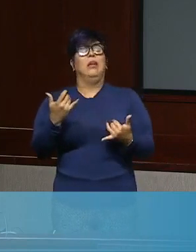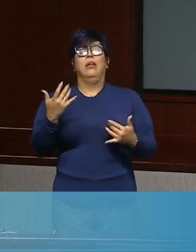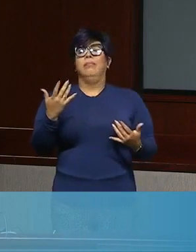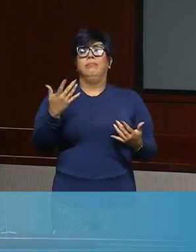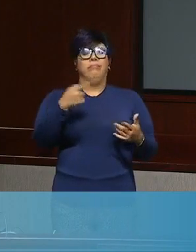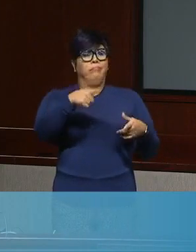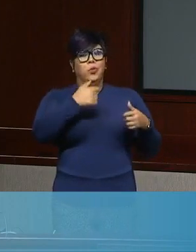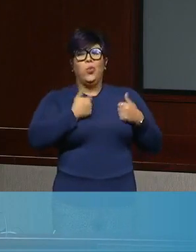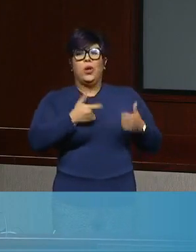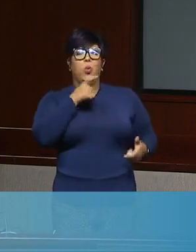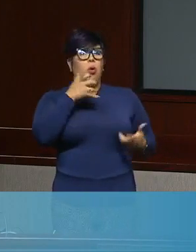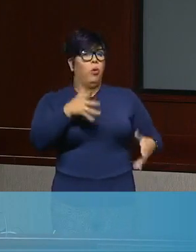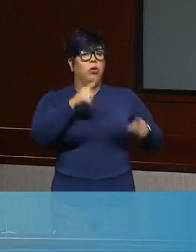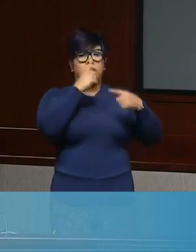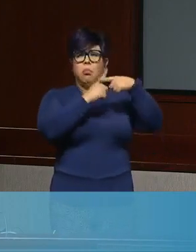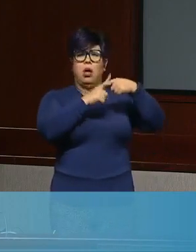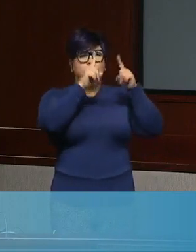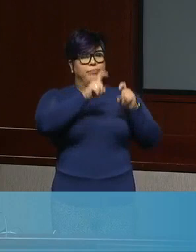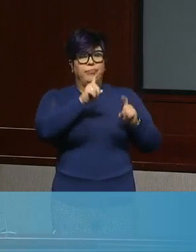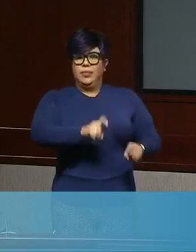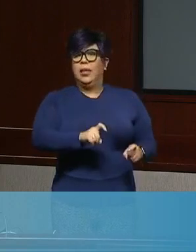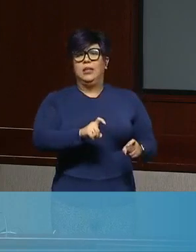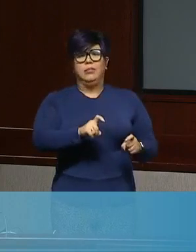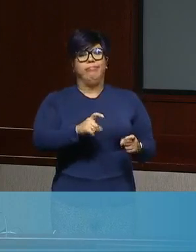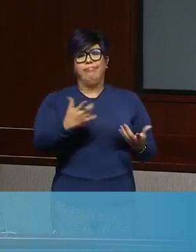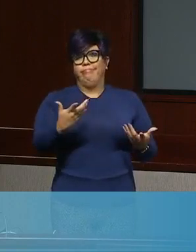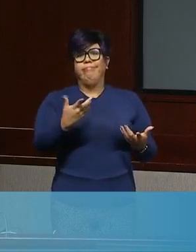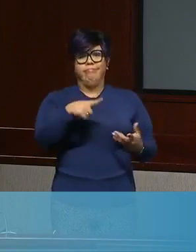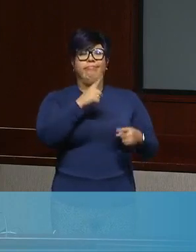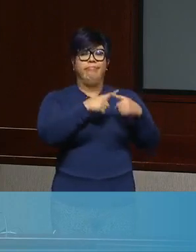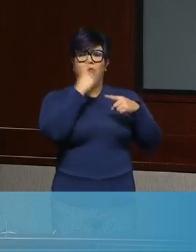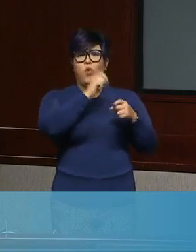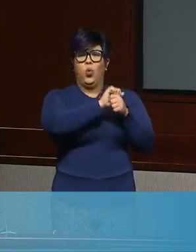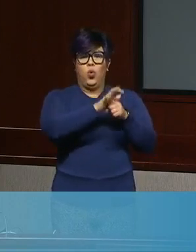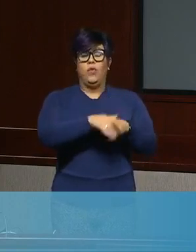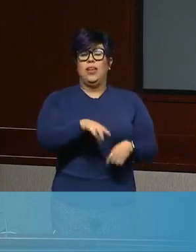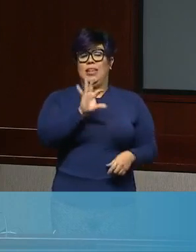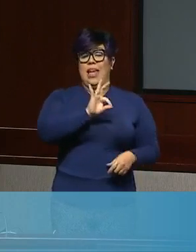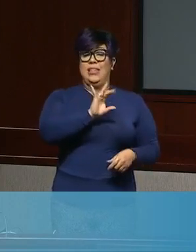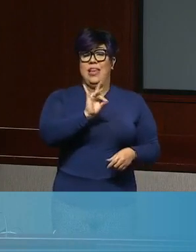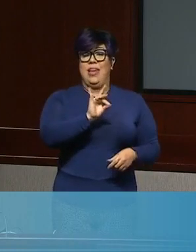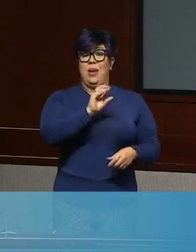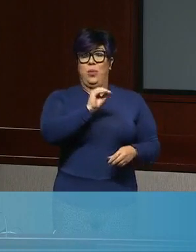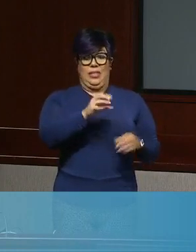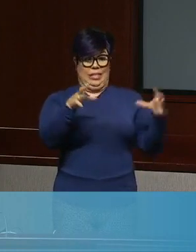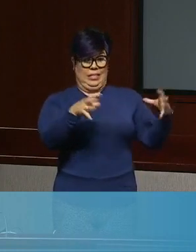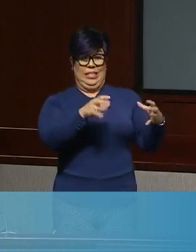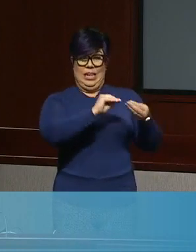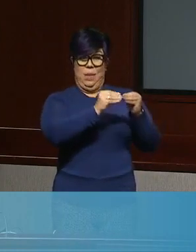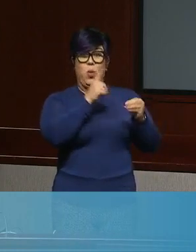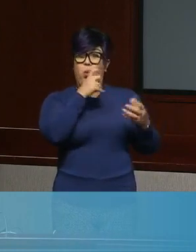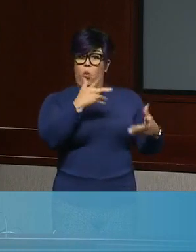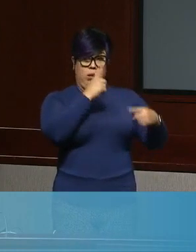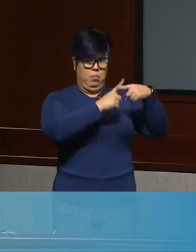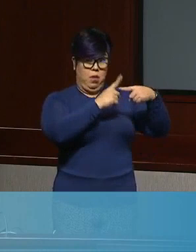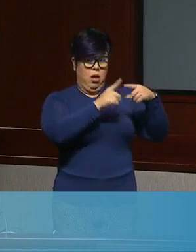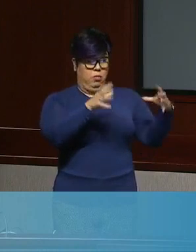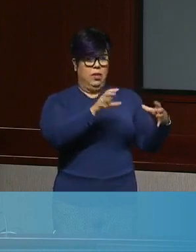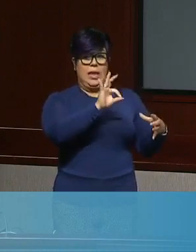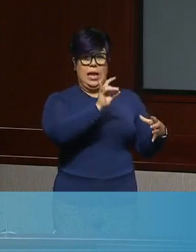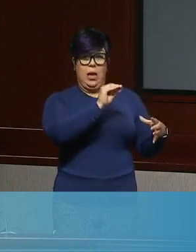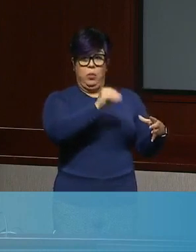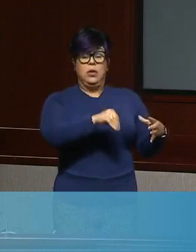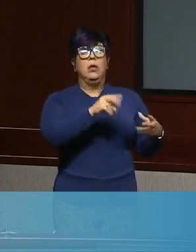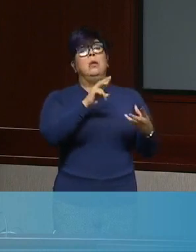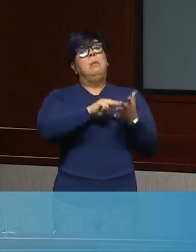that have tested to date positive for COVID-19. 98% of that number are people